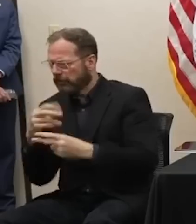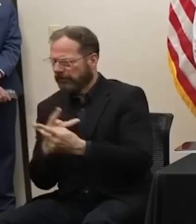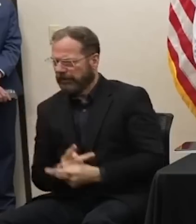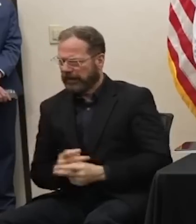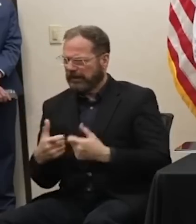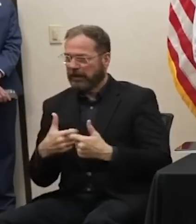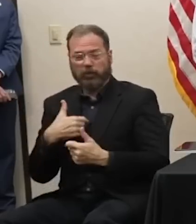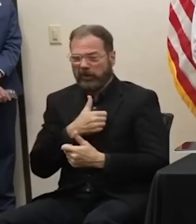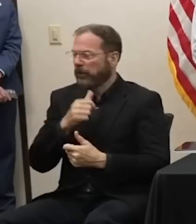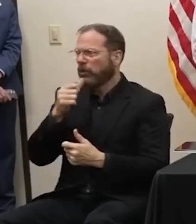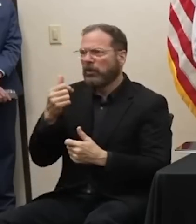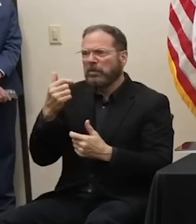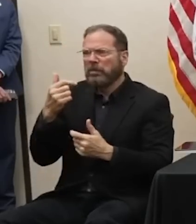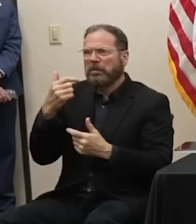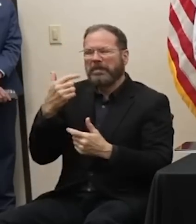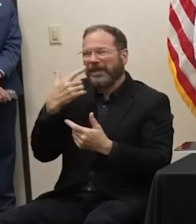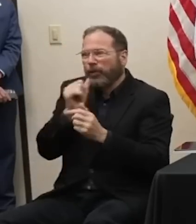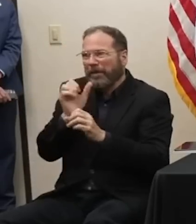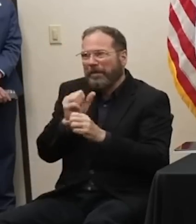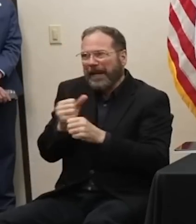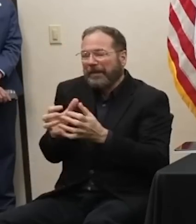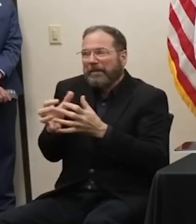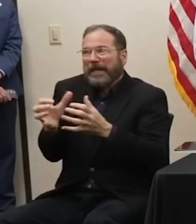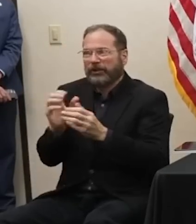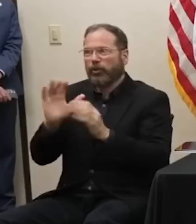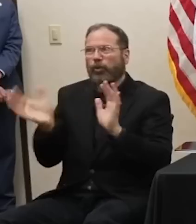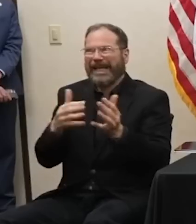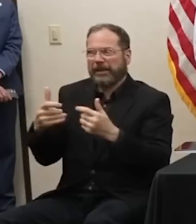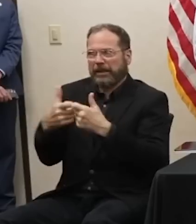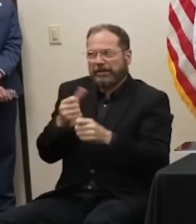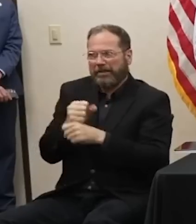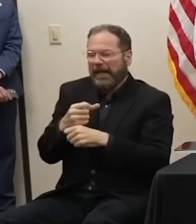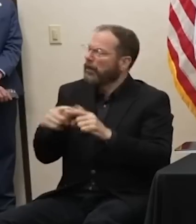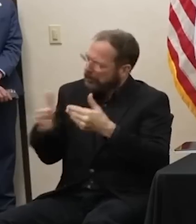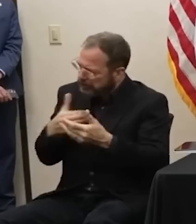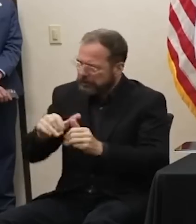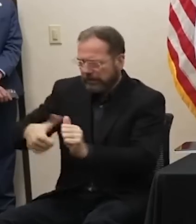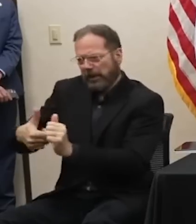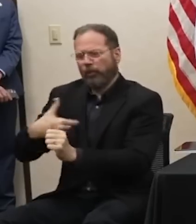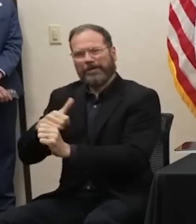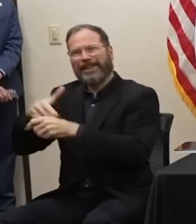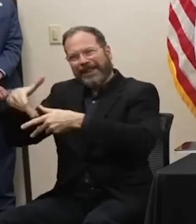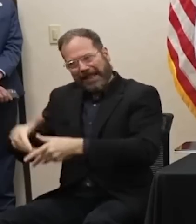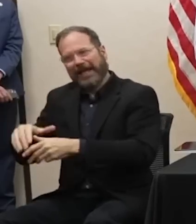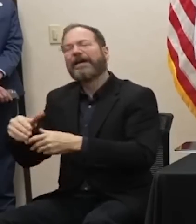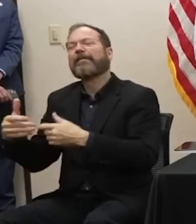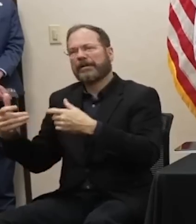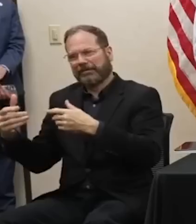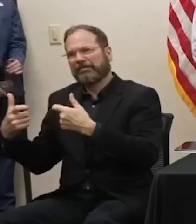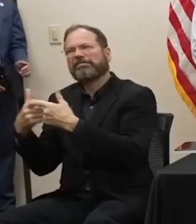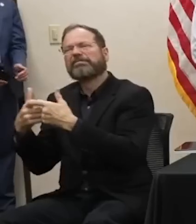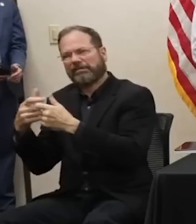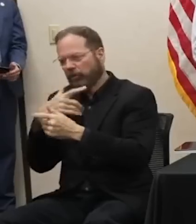and ERCOT's forecasting is taking that into account. We don't expect much wind generation throughout this winter weather event, but despite